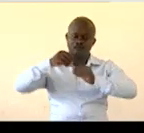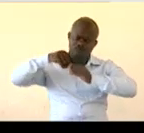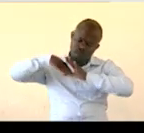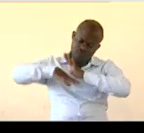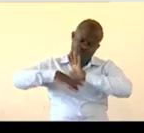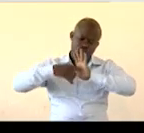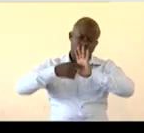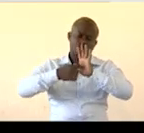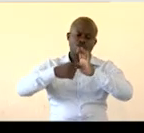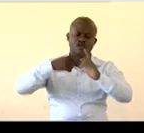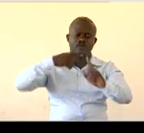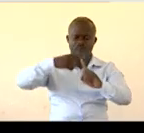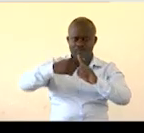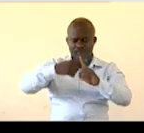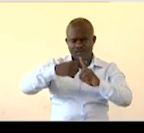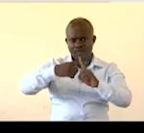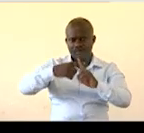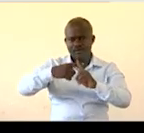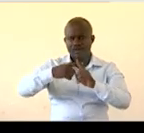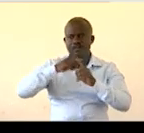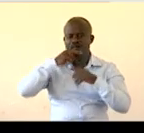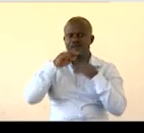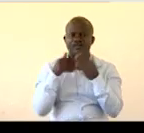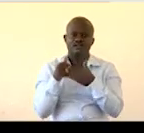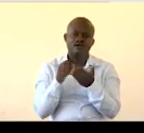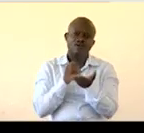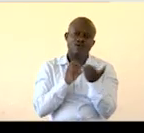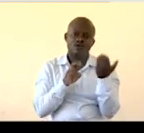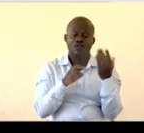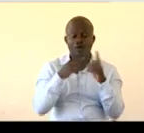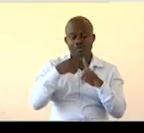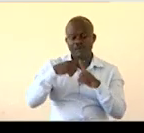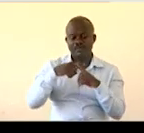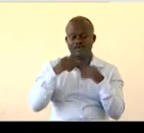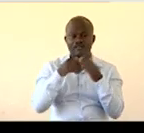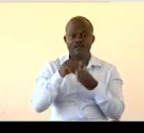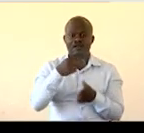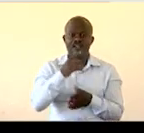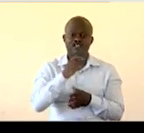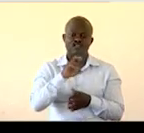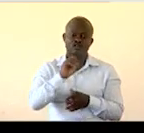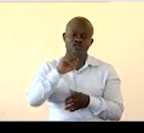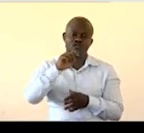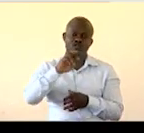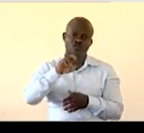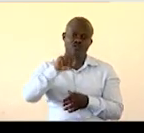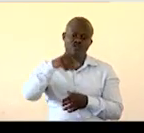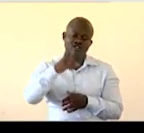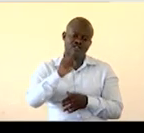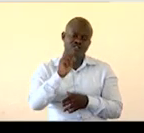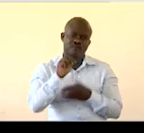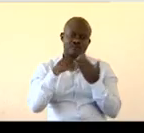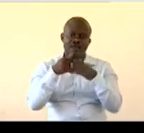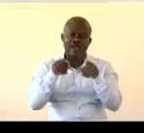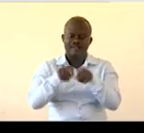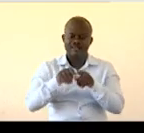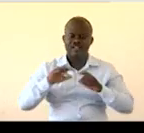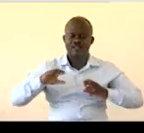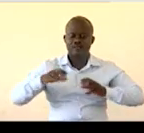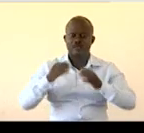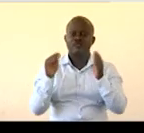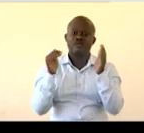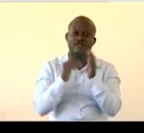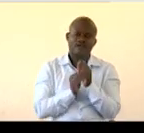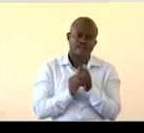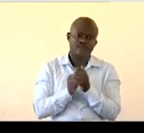positive hydrotropic response or positive hydrotropism as they move and